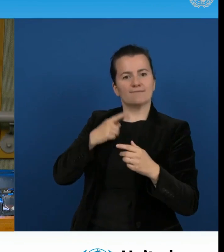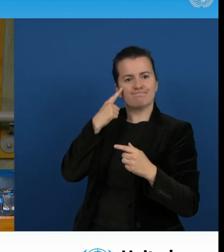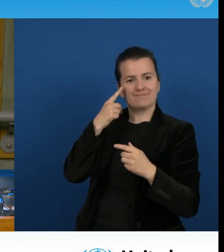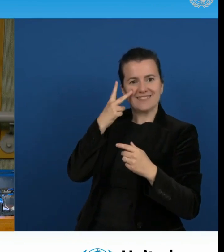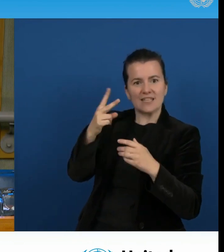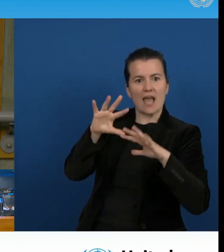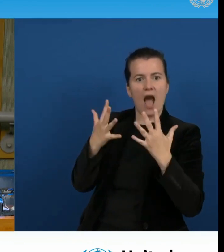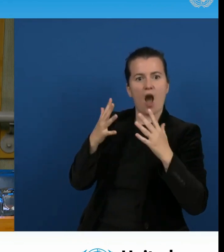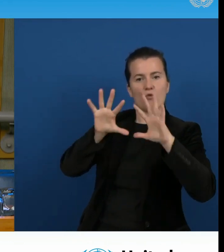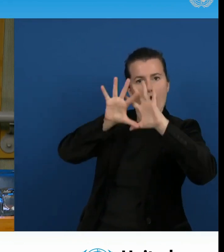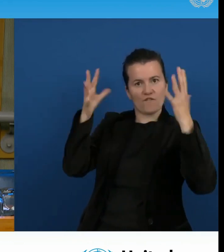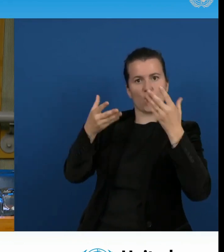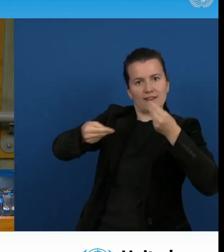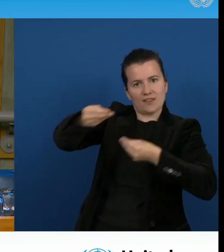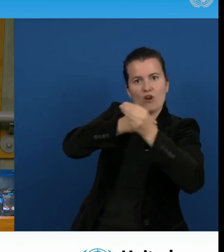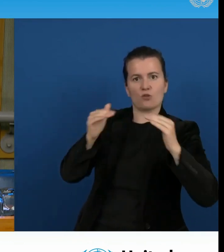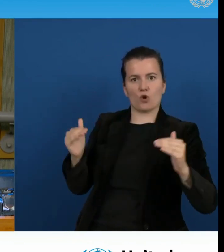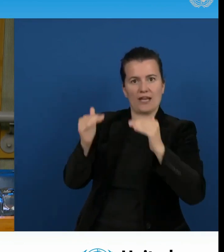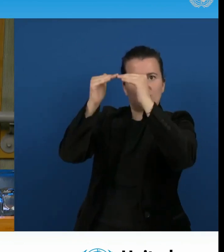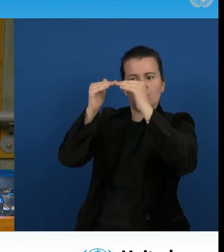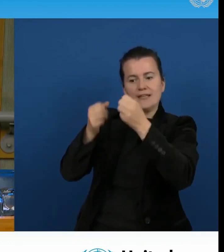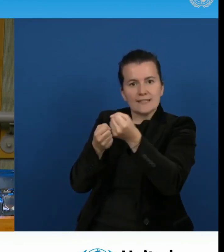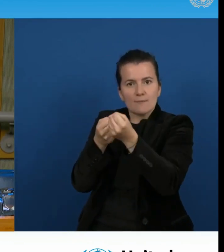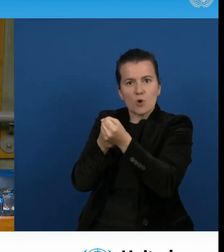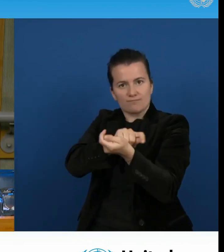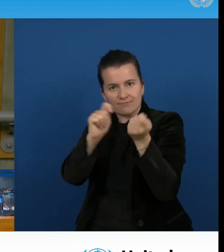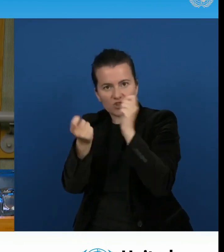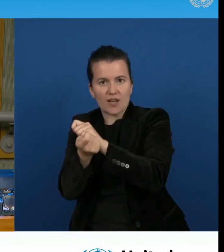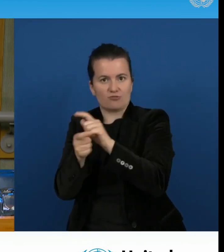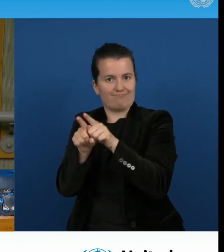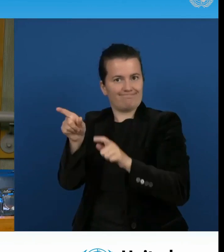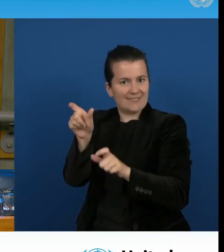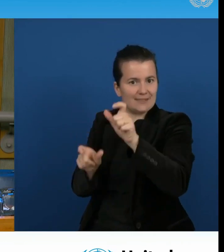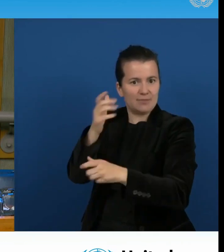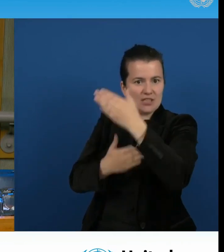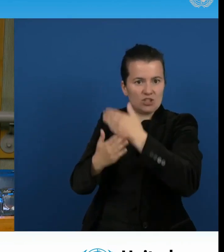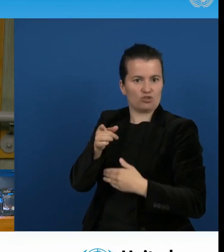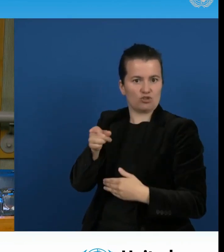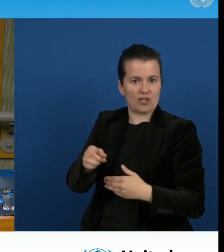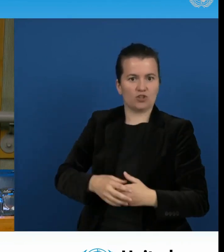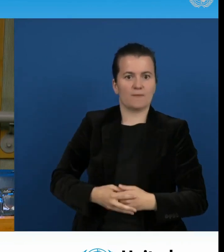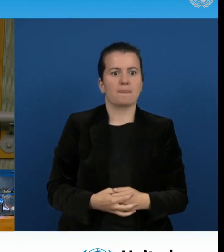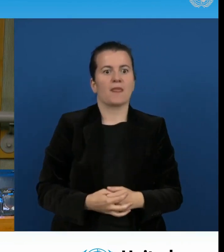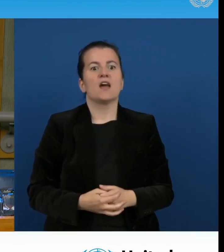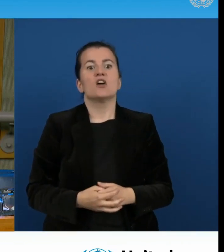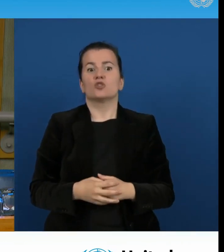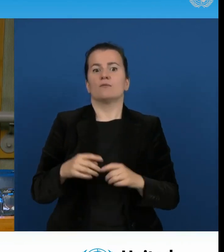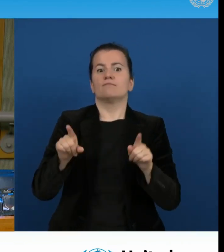for Trade Conference in Geneva later this month, and a second event is planned for the WTO Public Forum in September.